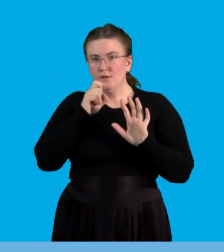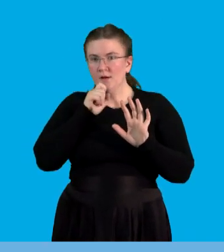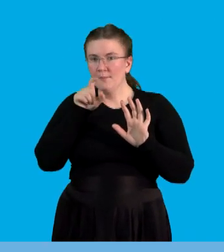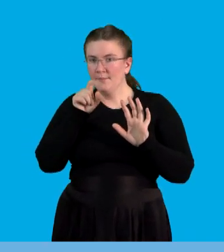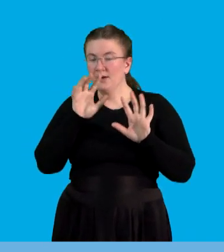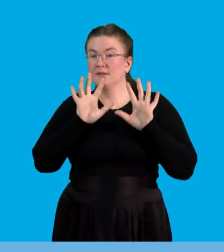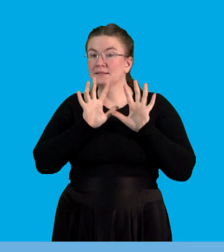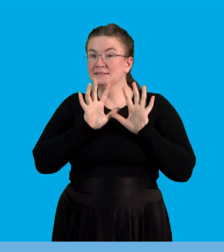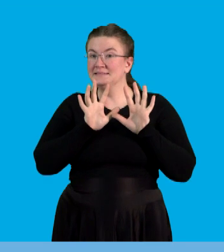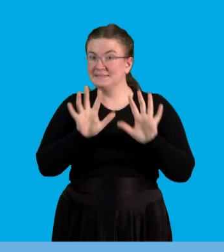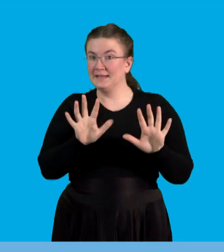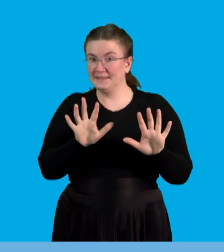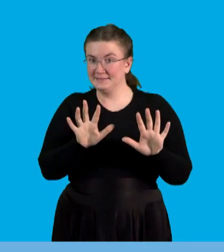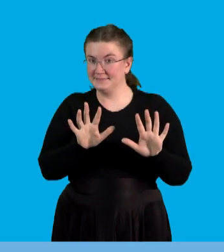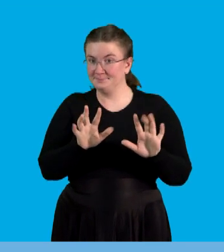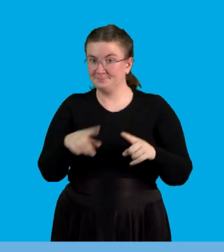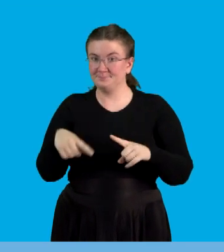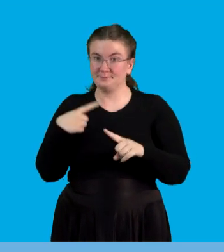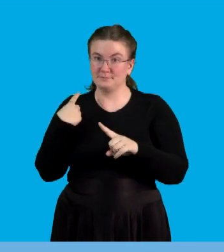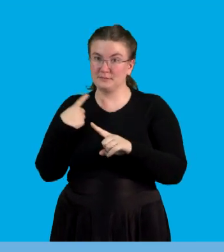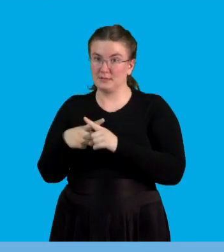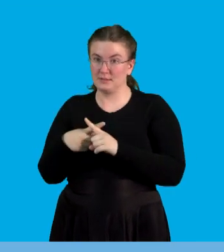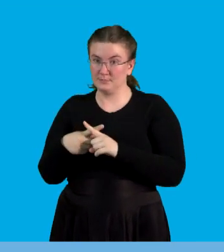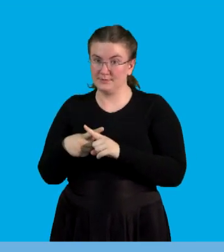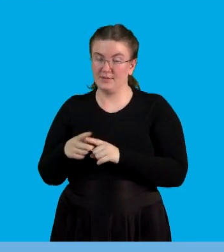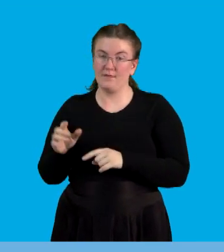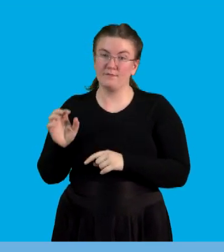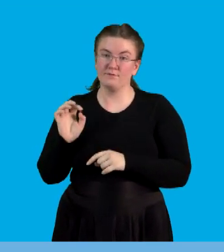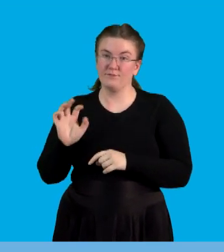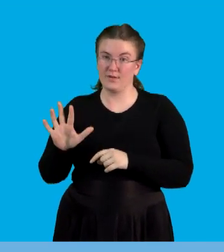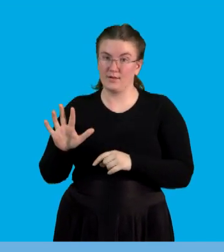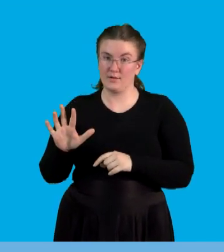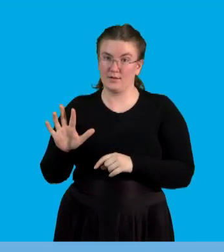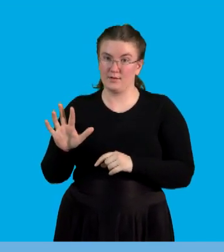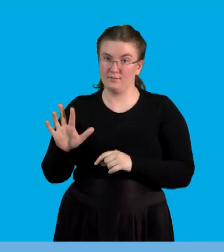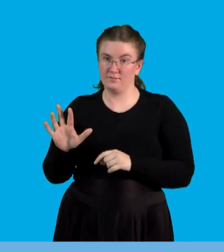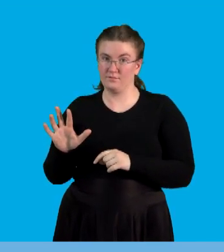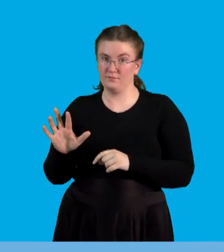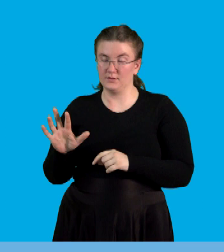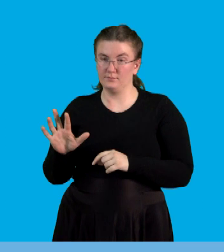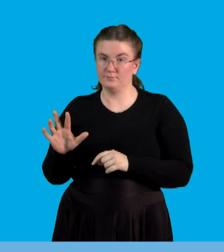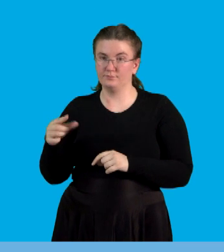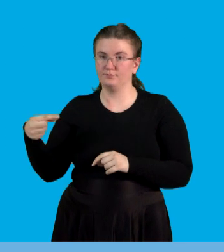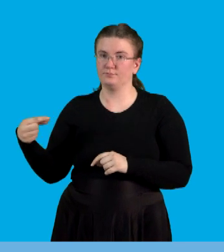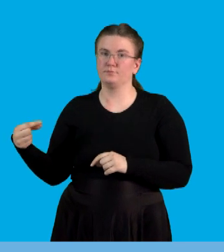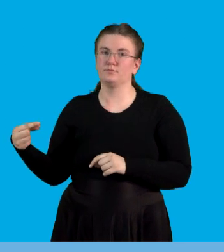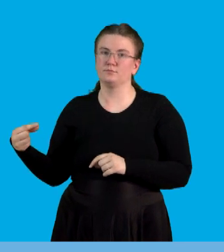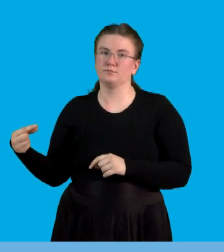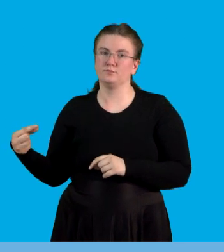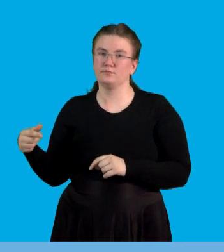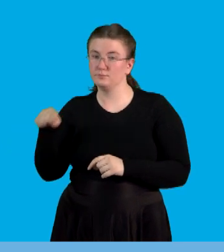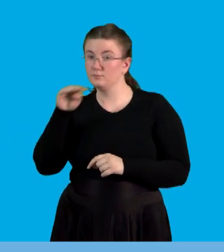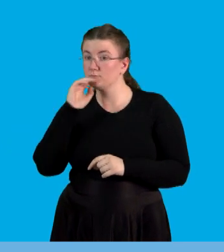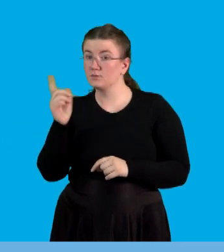using this equation. 10 for the mass multiplied by the 5 for the gravitational acceleration. This is your